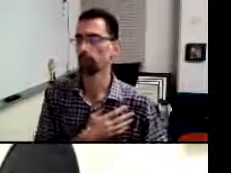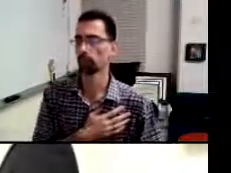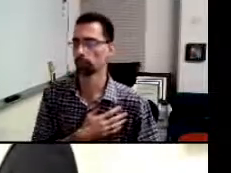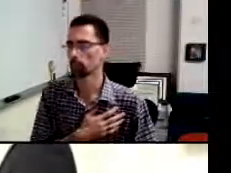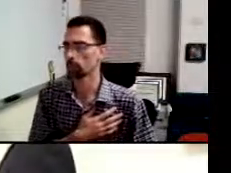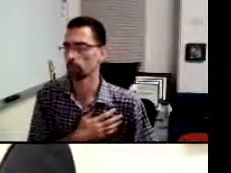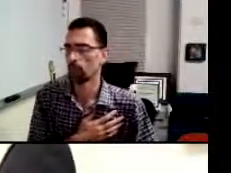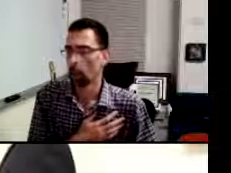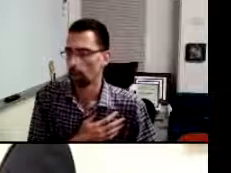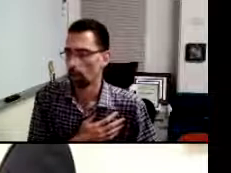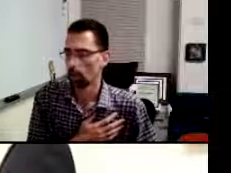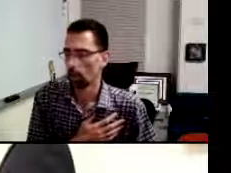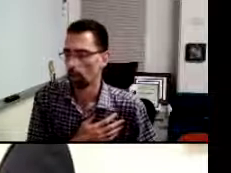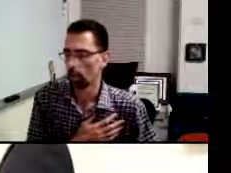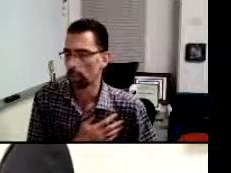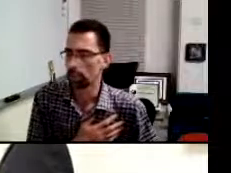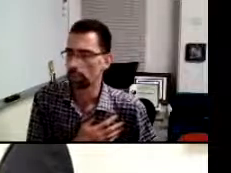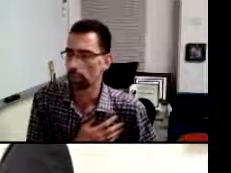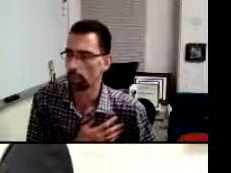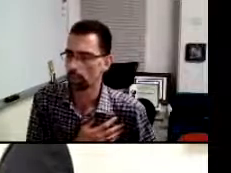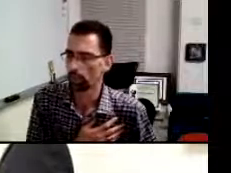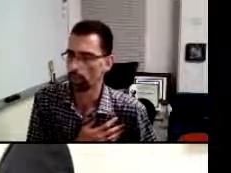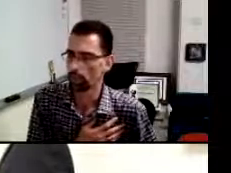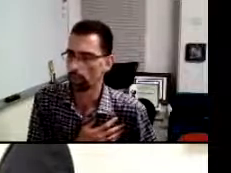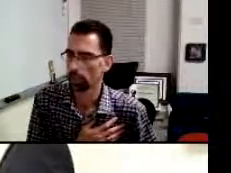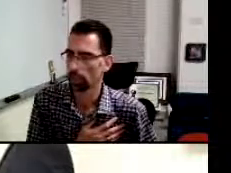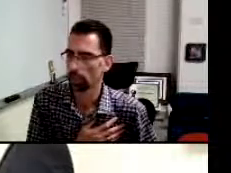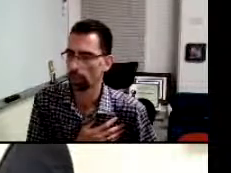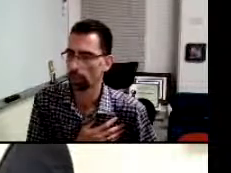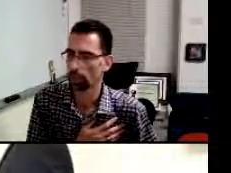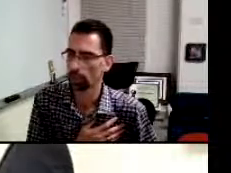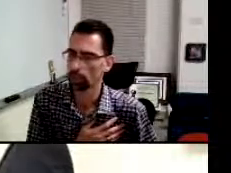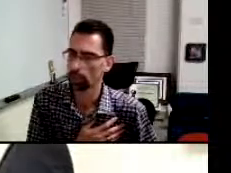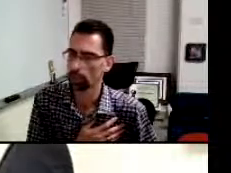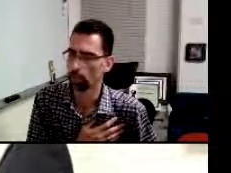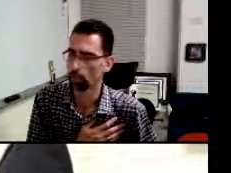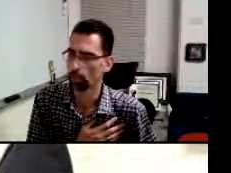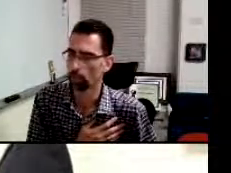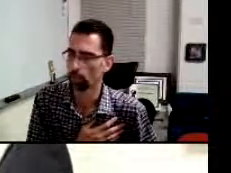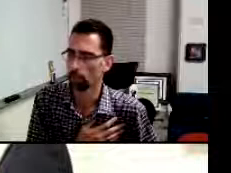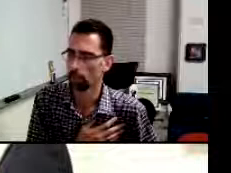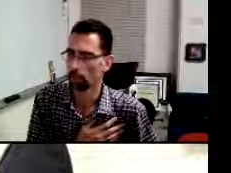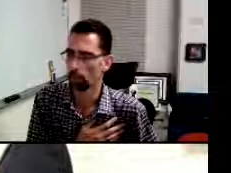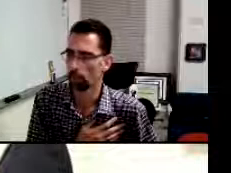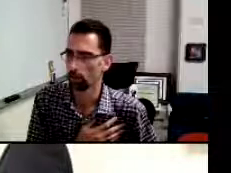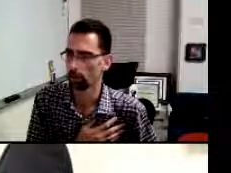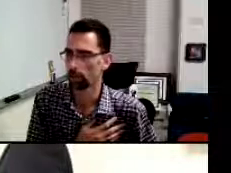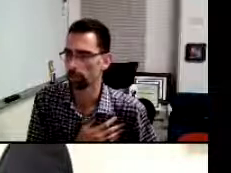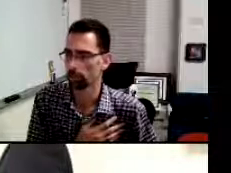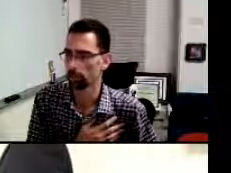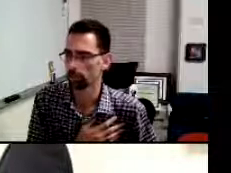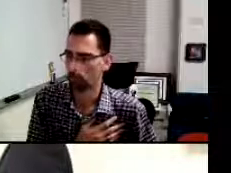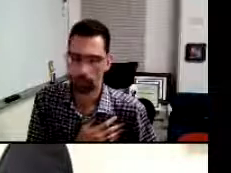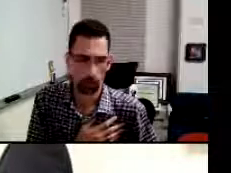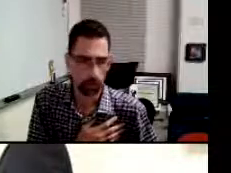Ready? Begin. I pledge of allegiance to the flag of the United States of America and